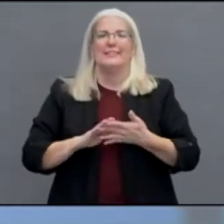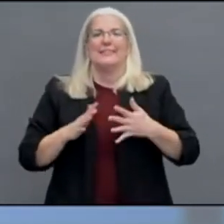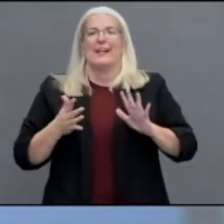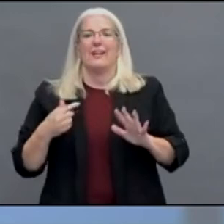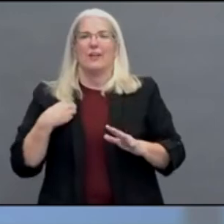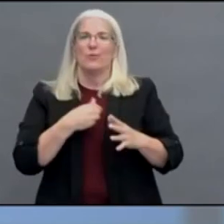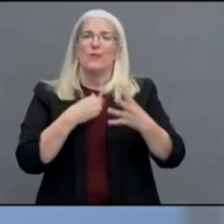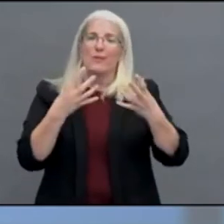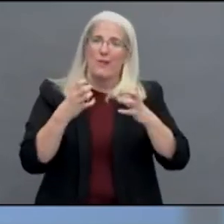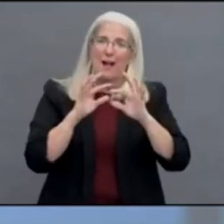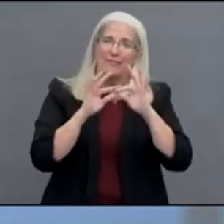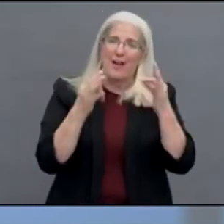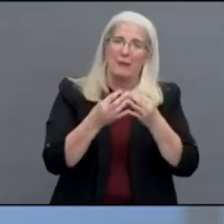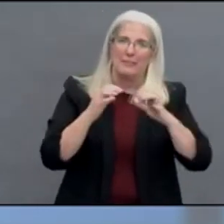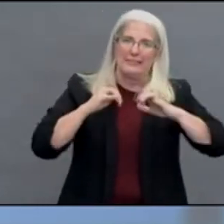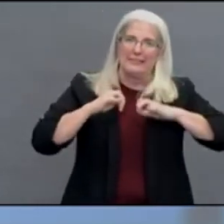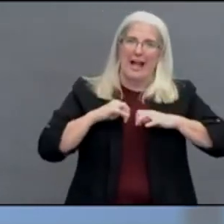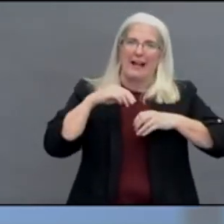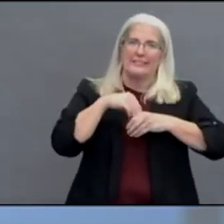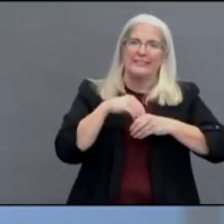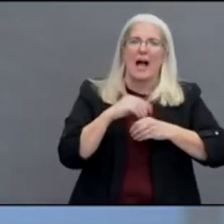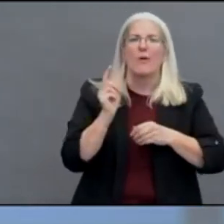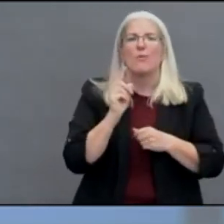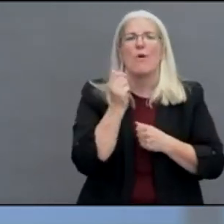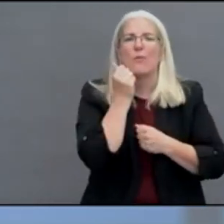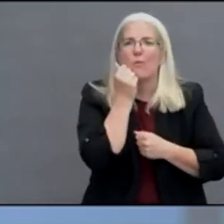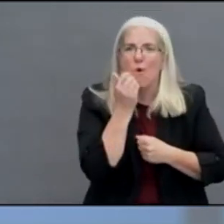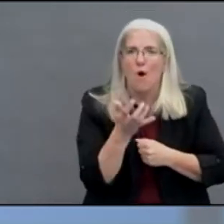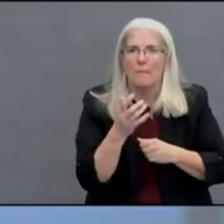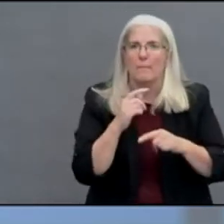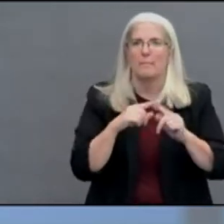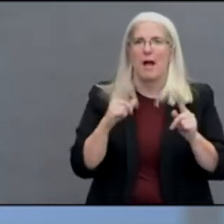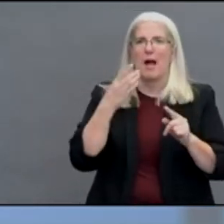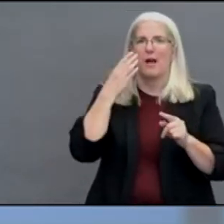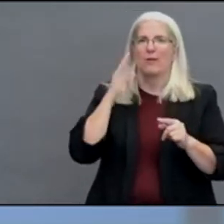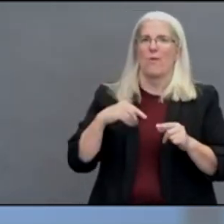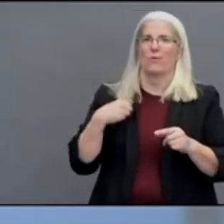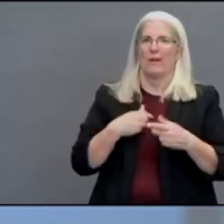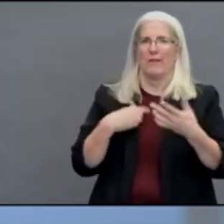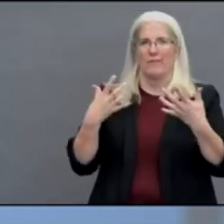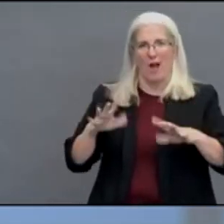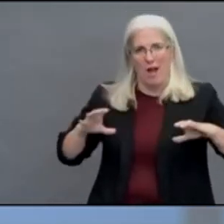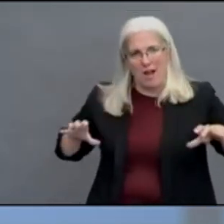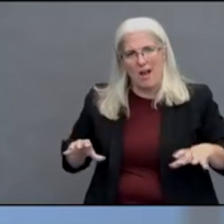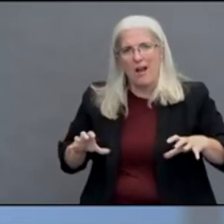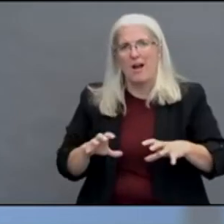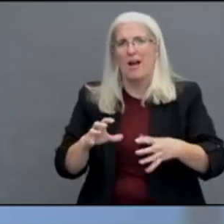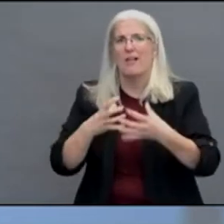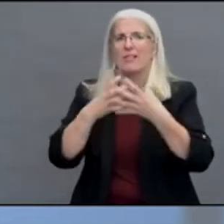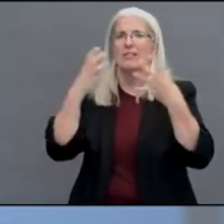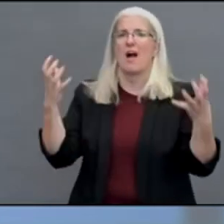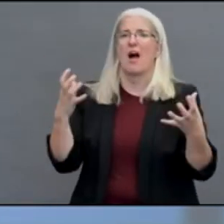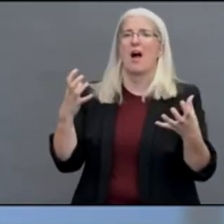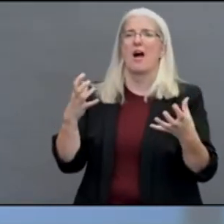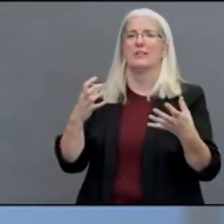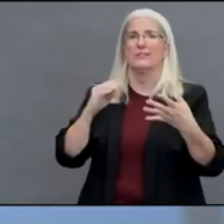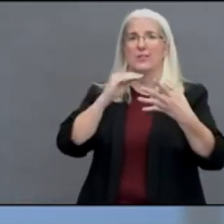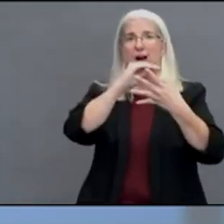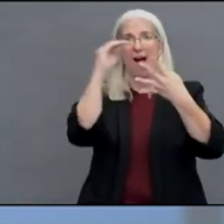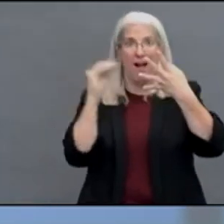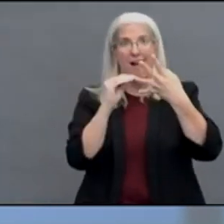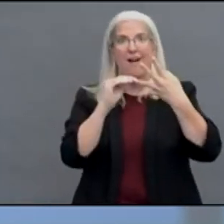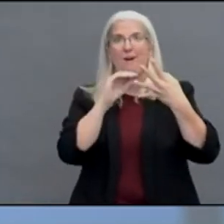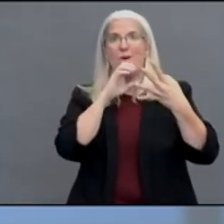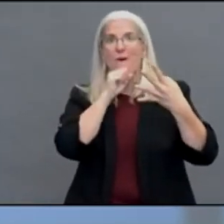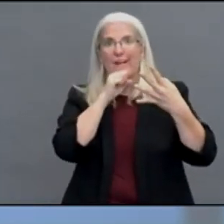with folks indoors, but just remember, we've sacrificed already a lot. We've taken our county to tier orange. We have 1